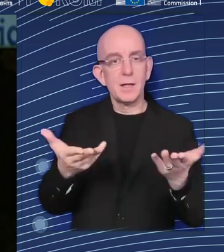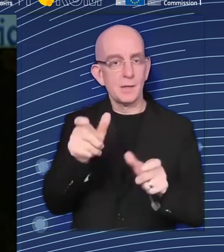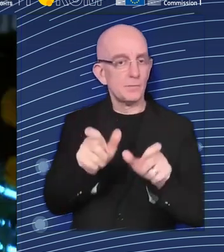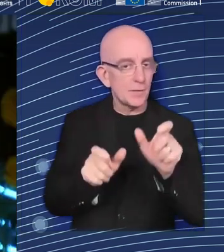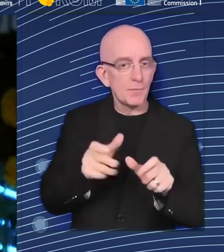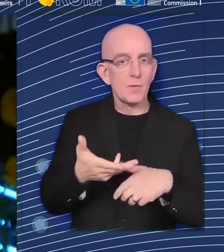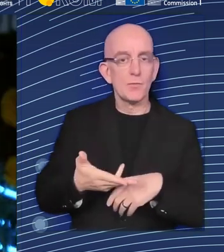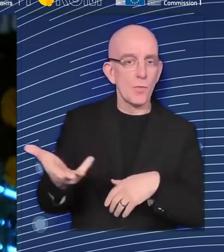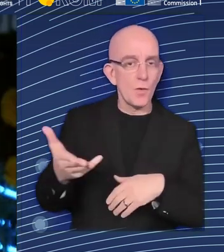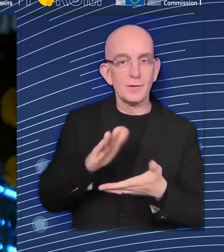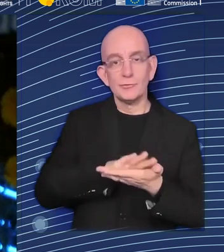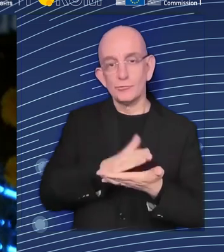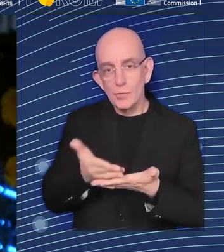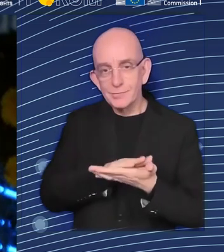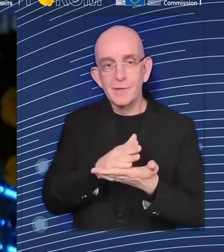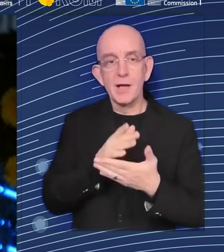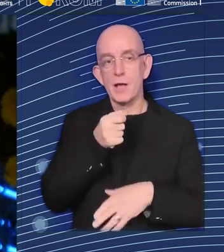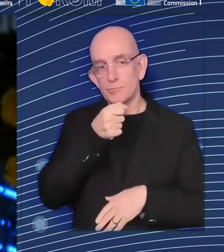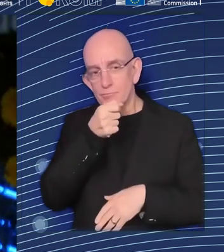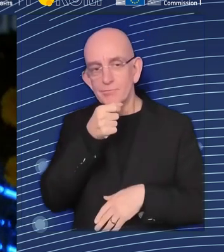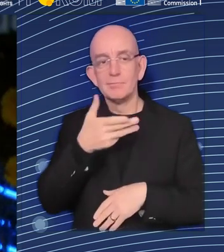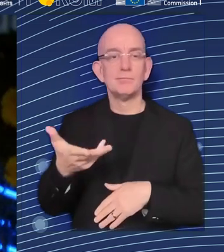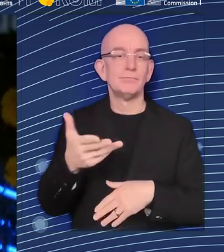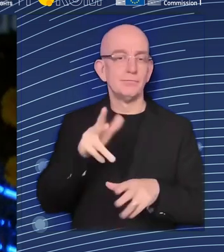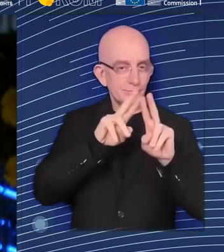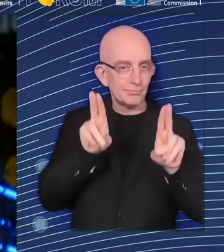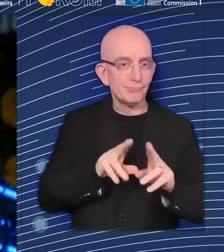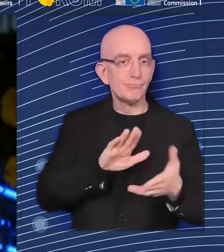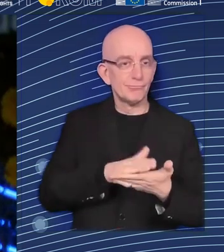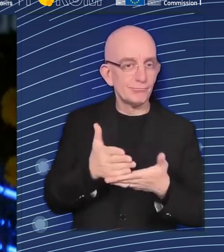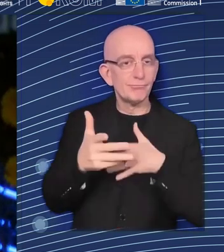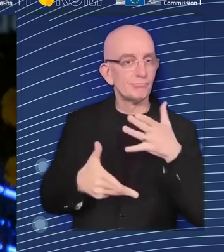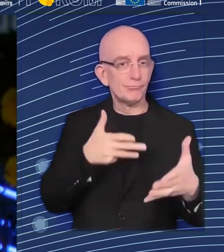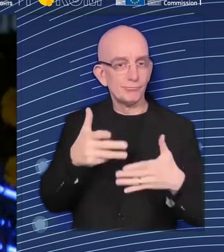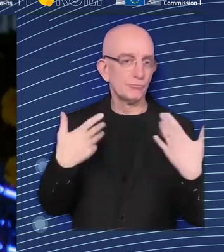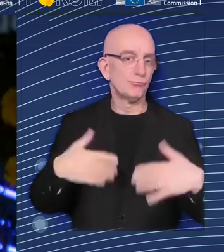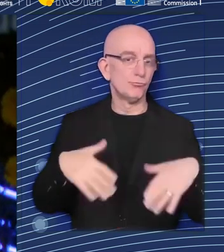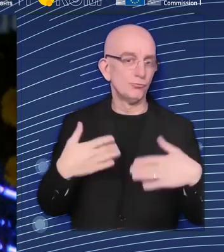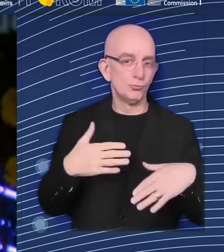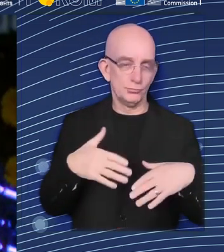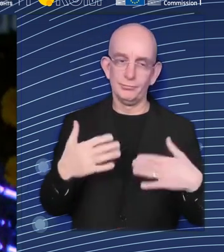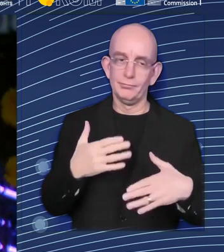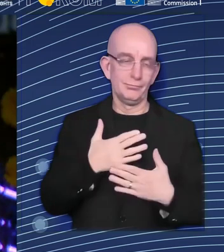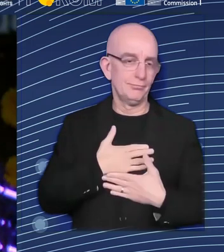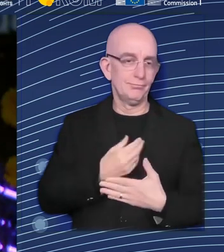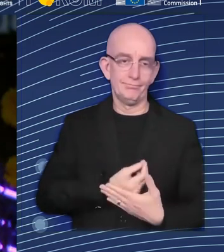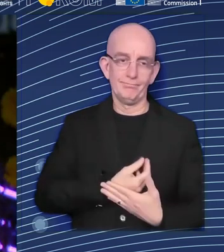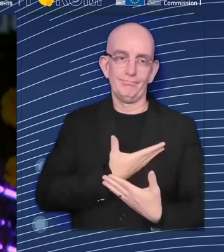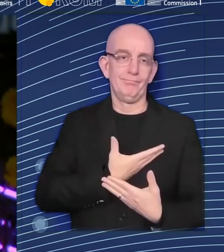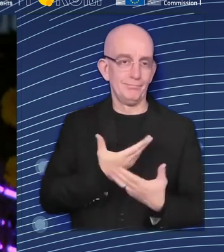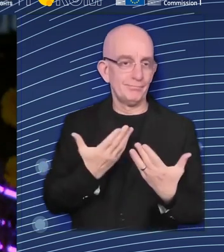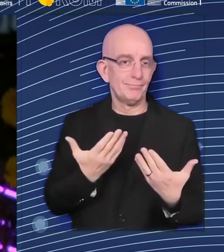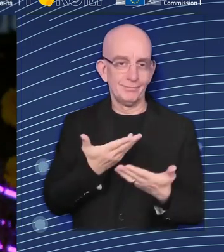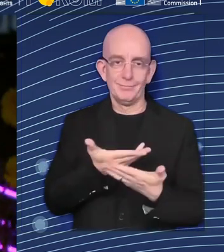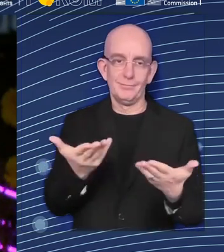inclusive, if we want to communicate broadly and widely to everyone. And I want to thank the team of Unit A1, A2, which is